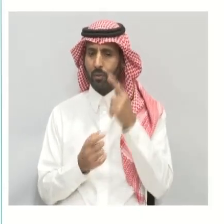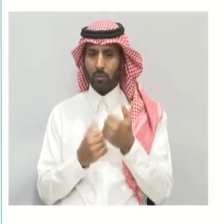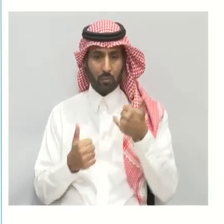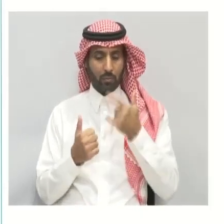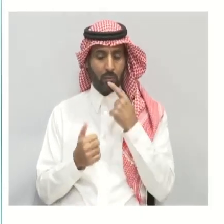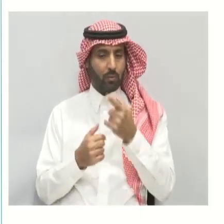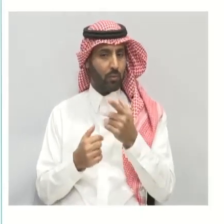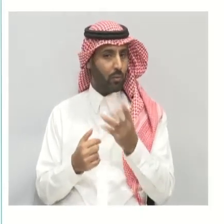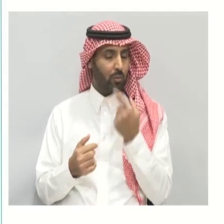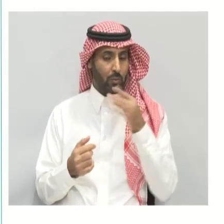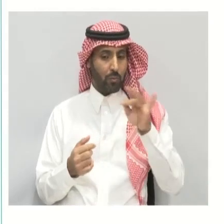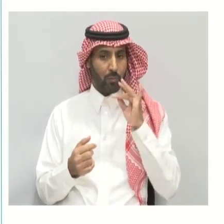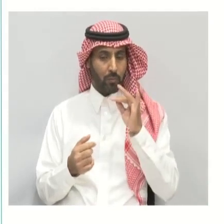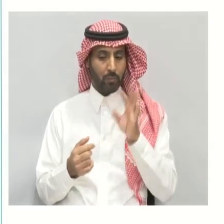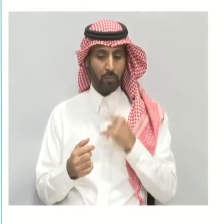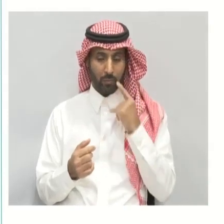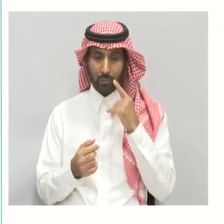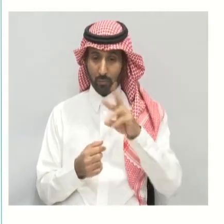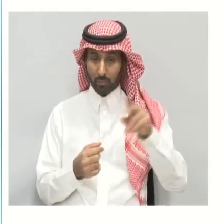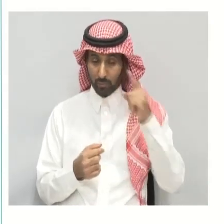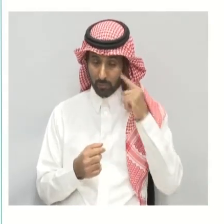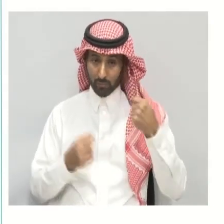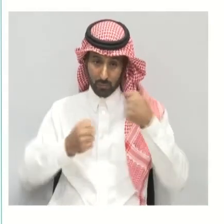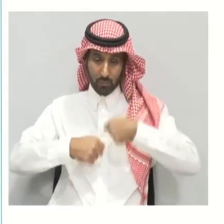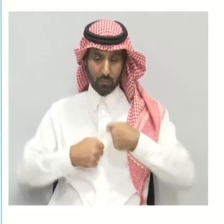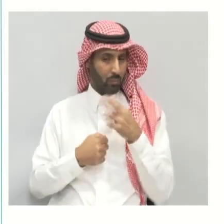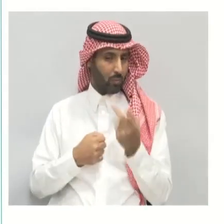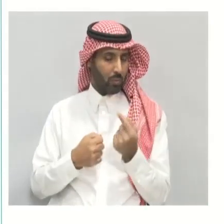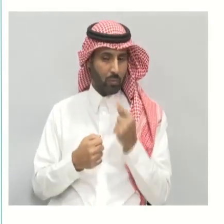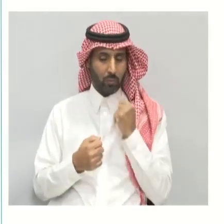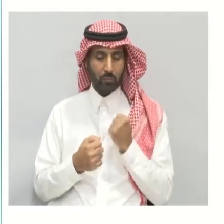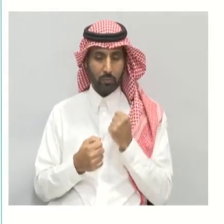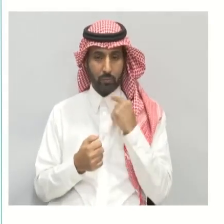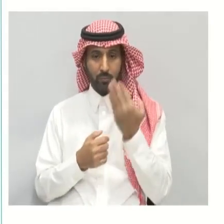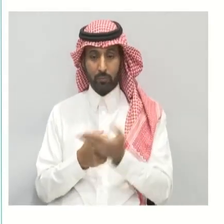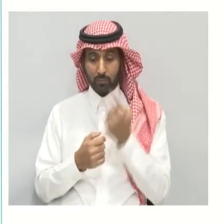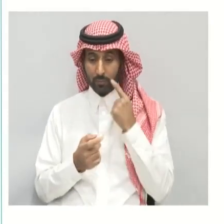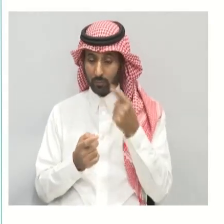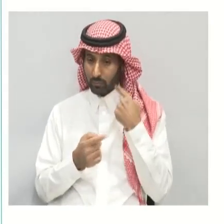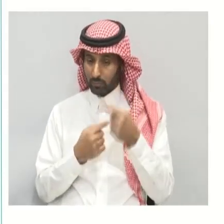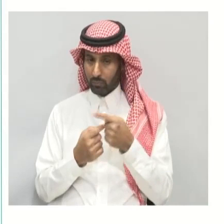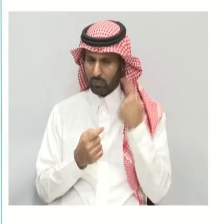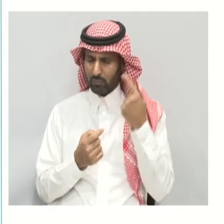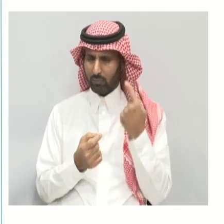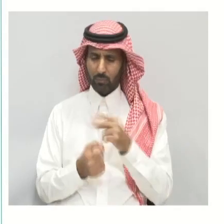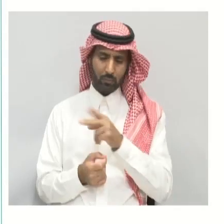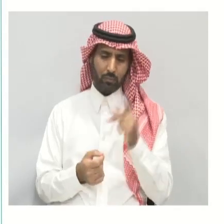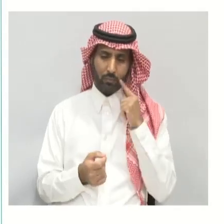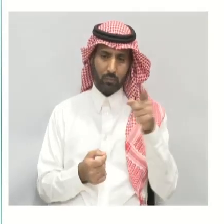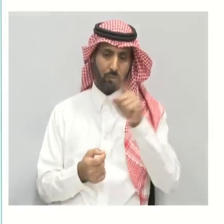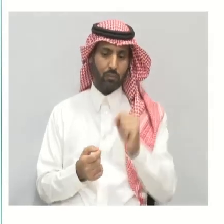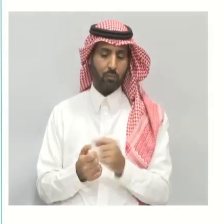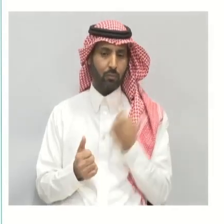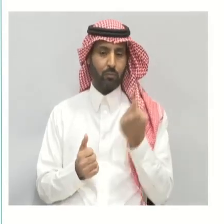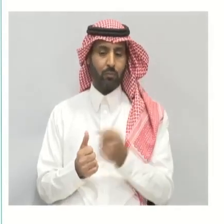your type of clothes. What kind of clothes that would you like? Let's make a quick reminder of those questions.